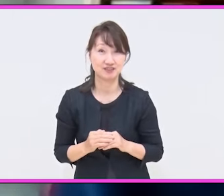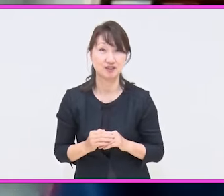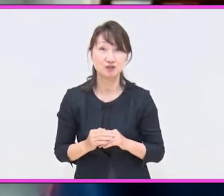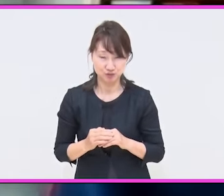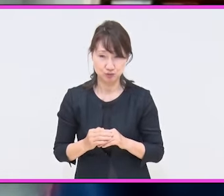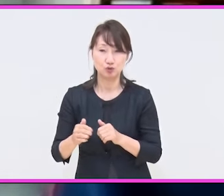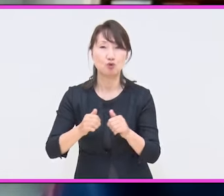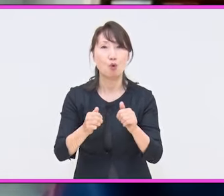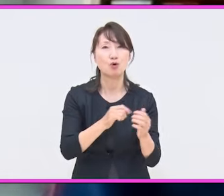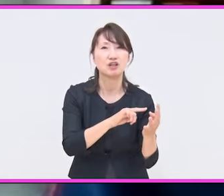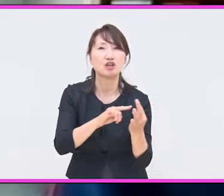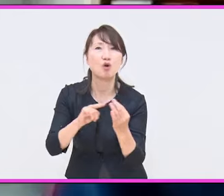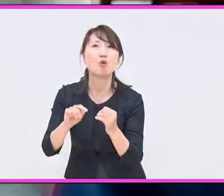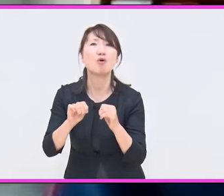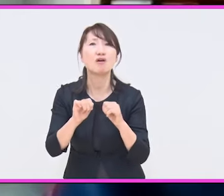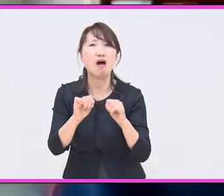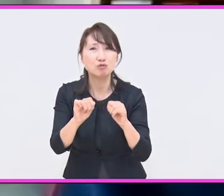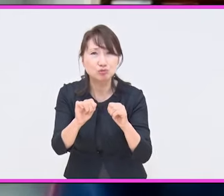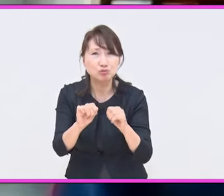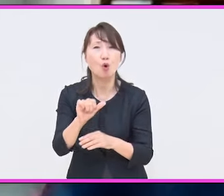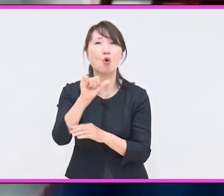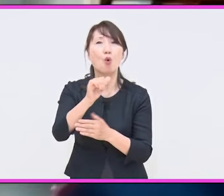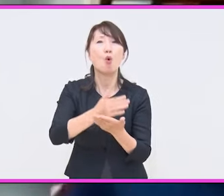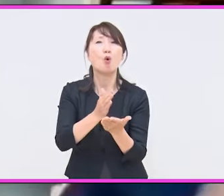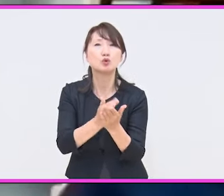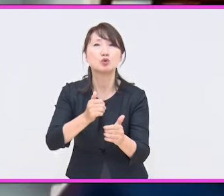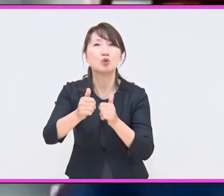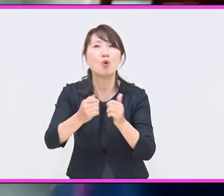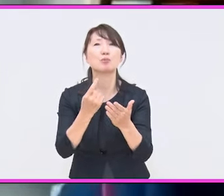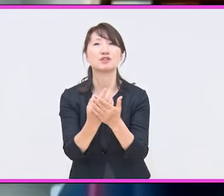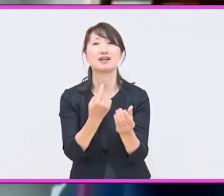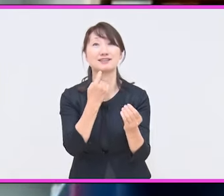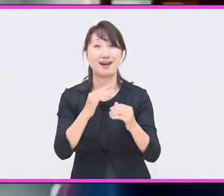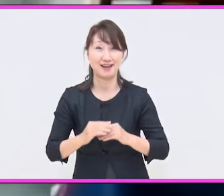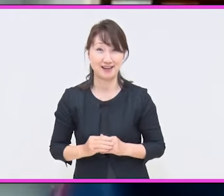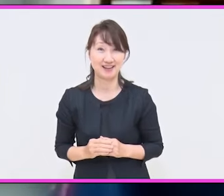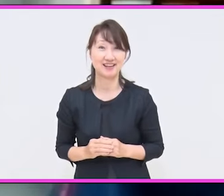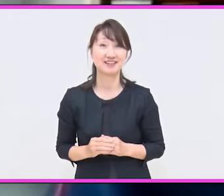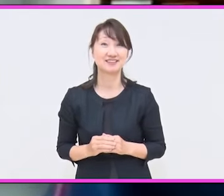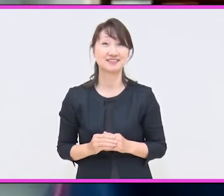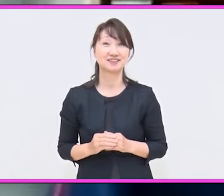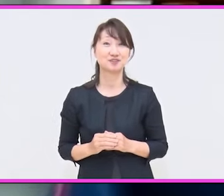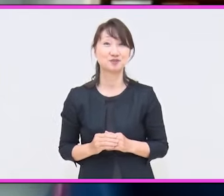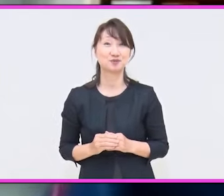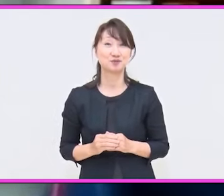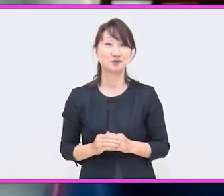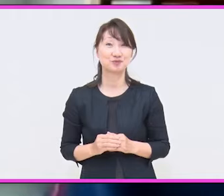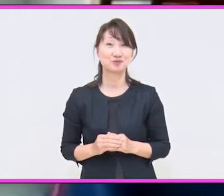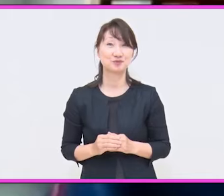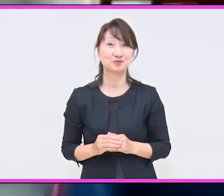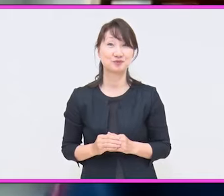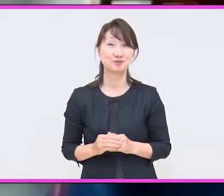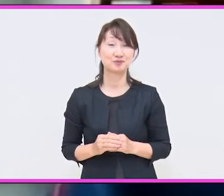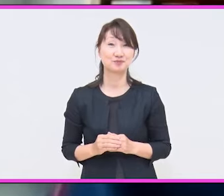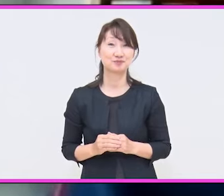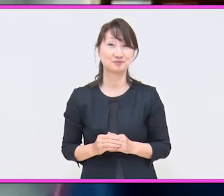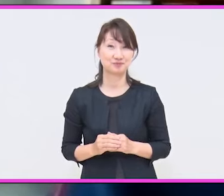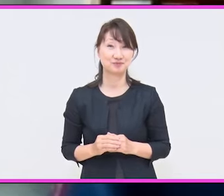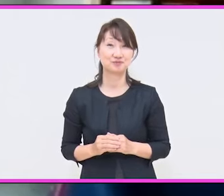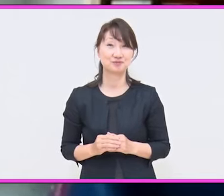And I did pentathlon too, which was an amalgamation of the different sports. And of course